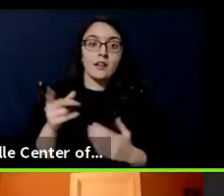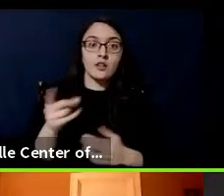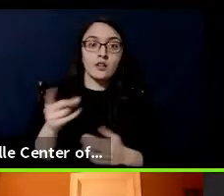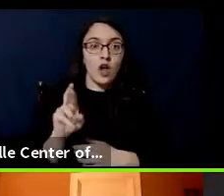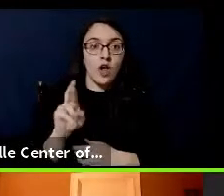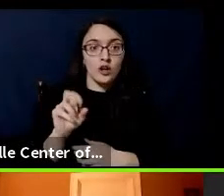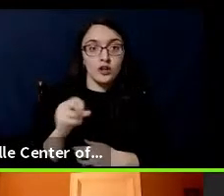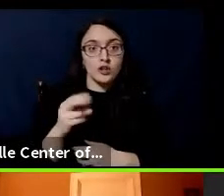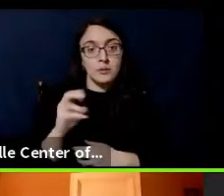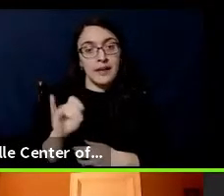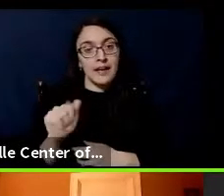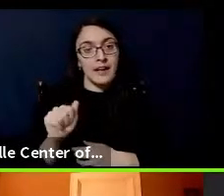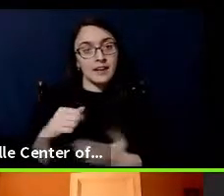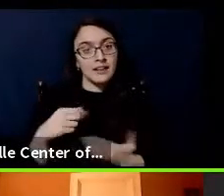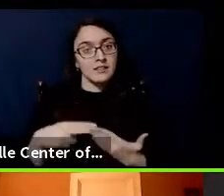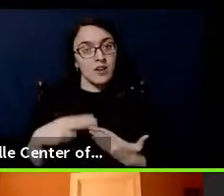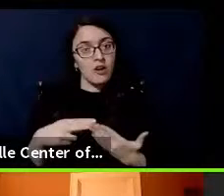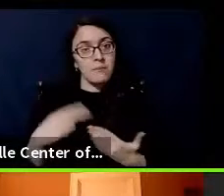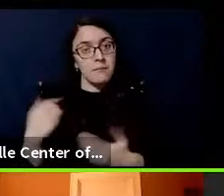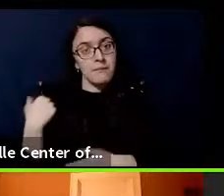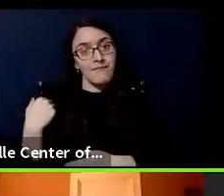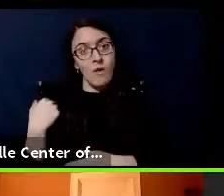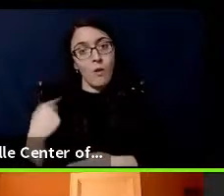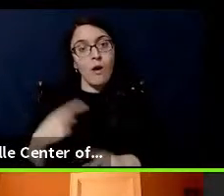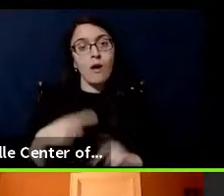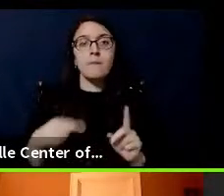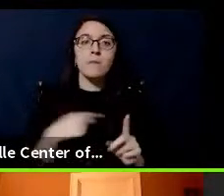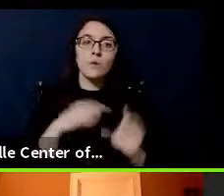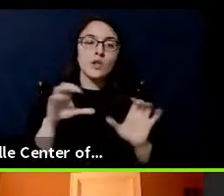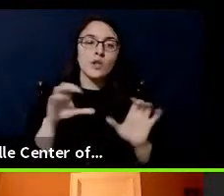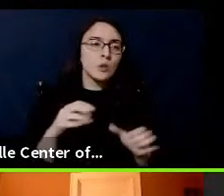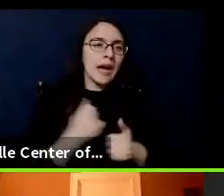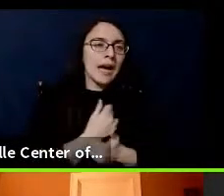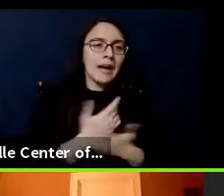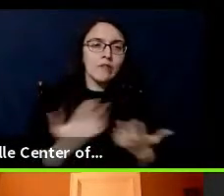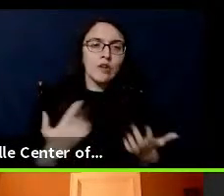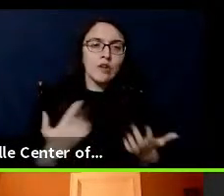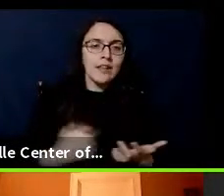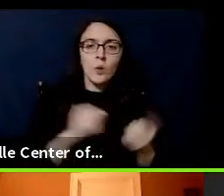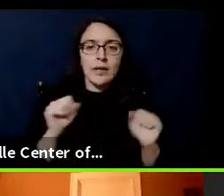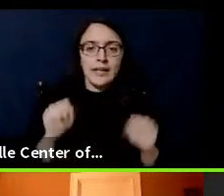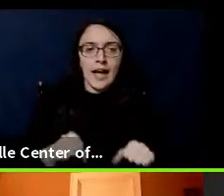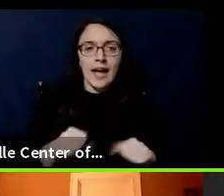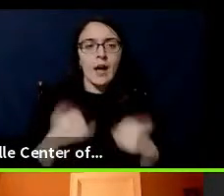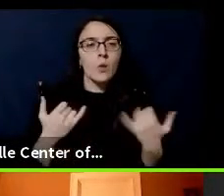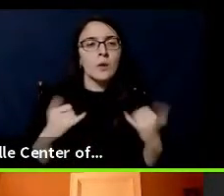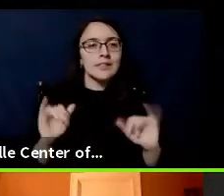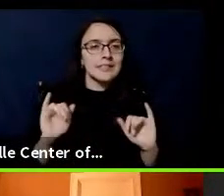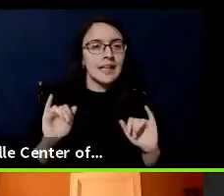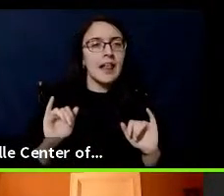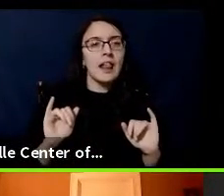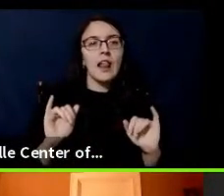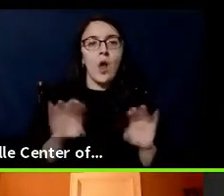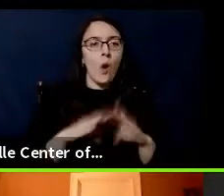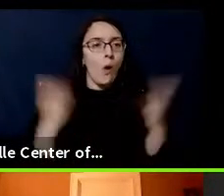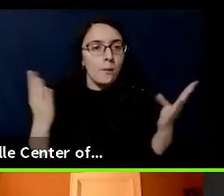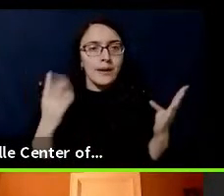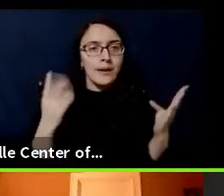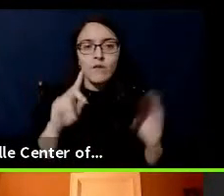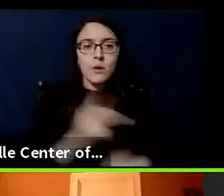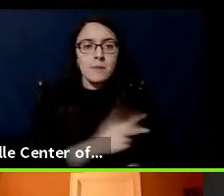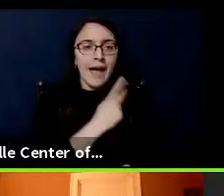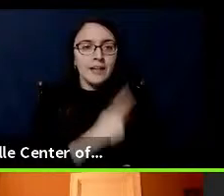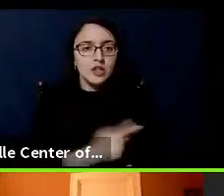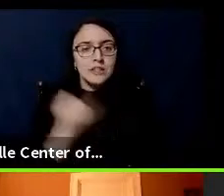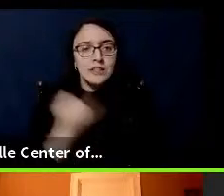about before, but we are doing everything we can. We are still available for patients as they